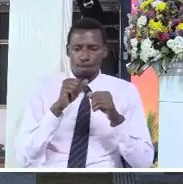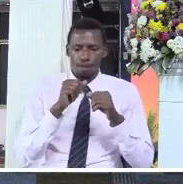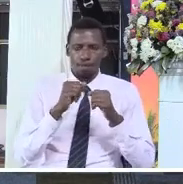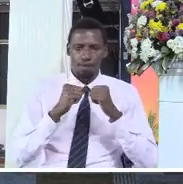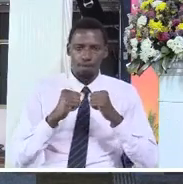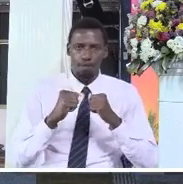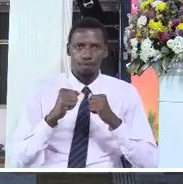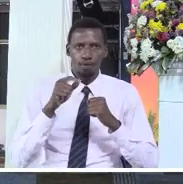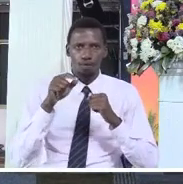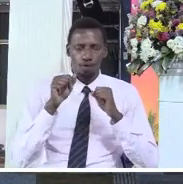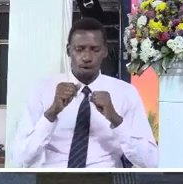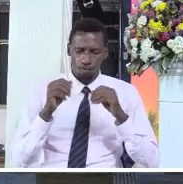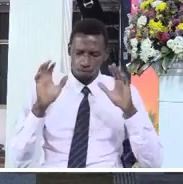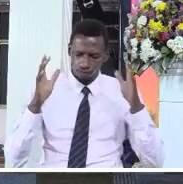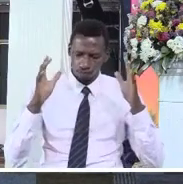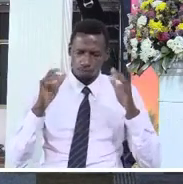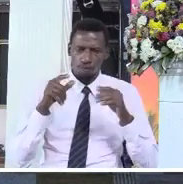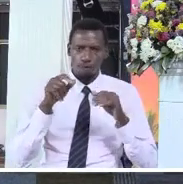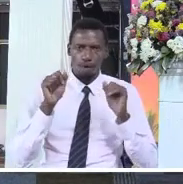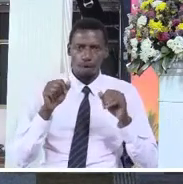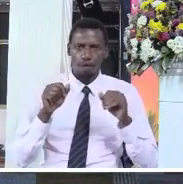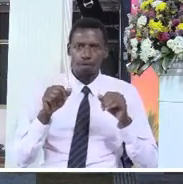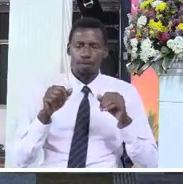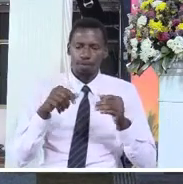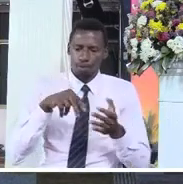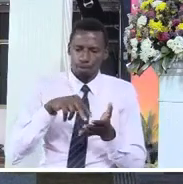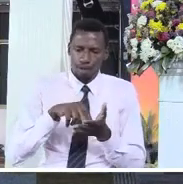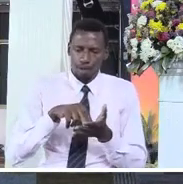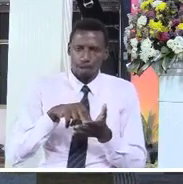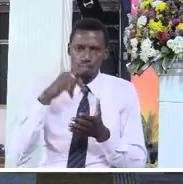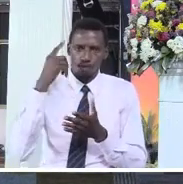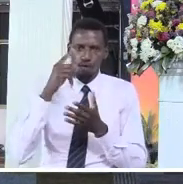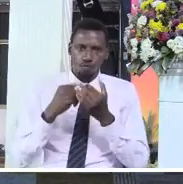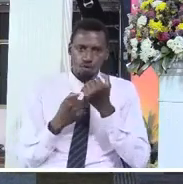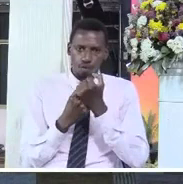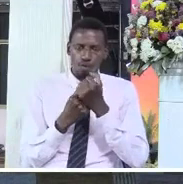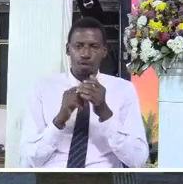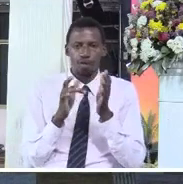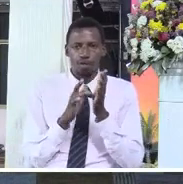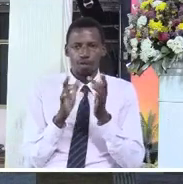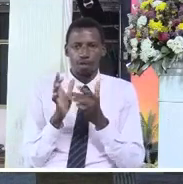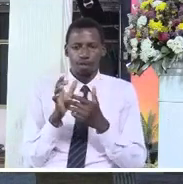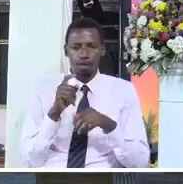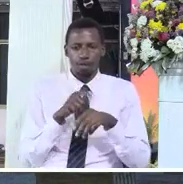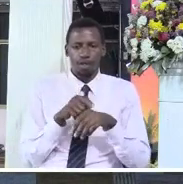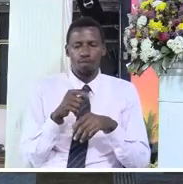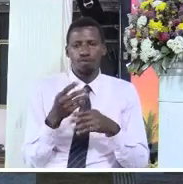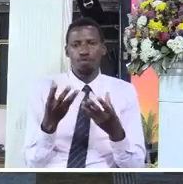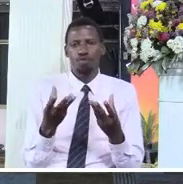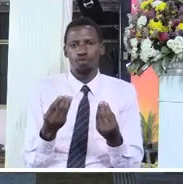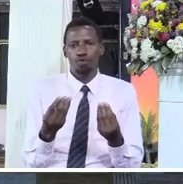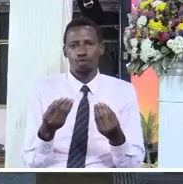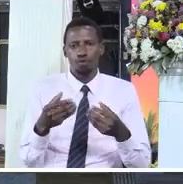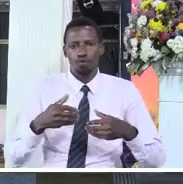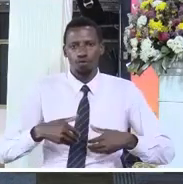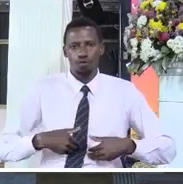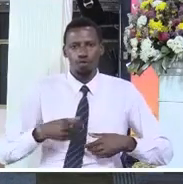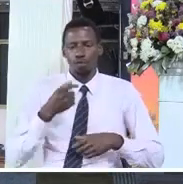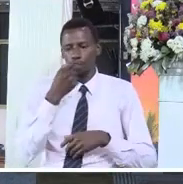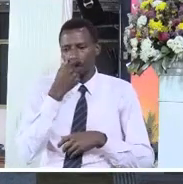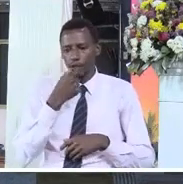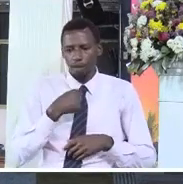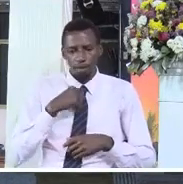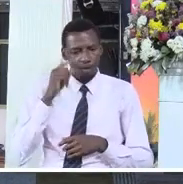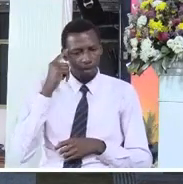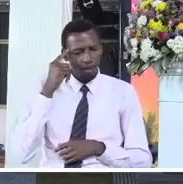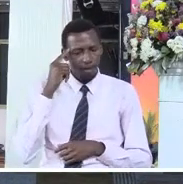you can actually be vibrant, you can actually stand up for Jesus at your tender and youthful age. I think that is one thing that